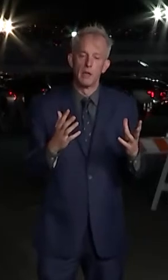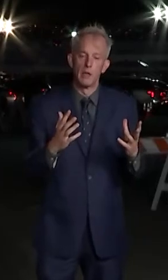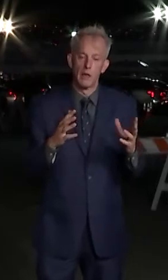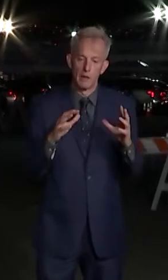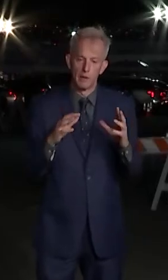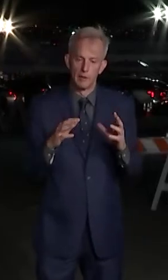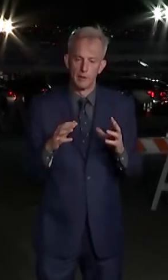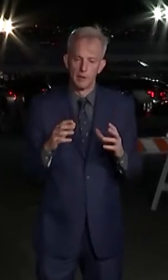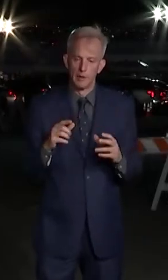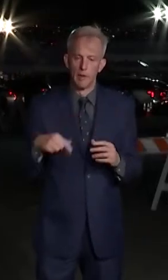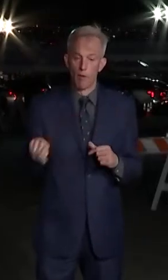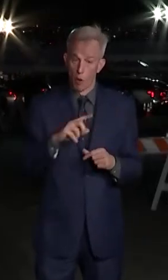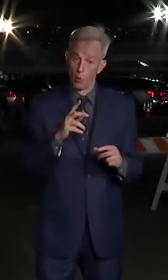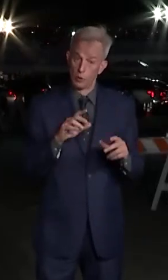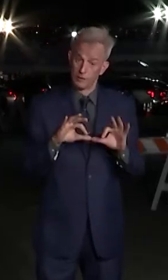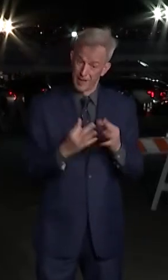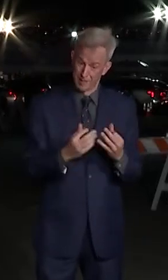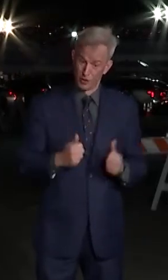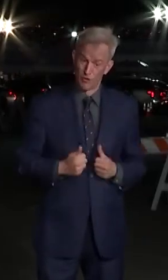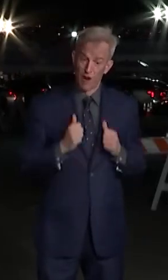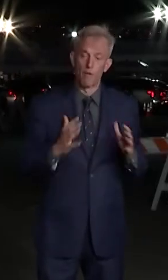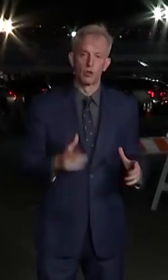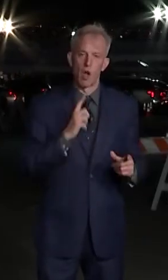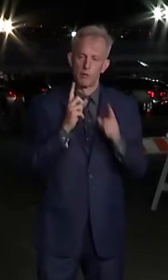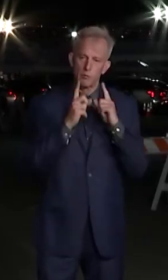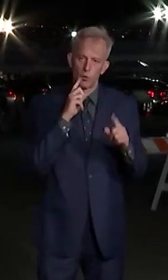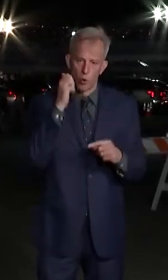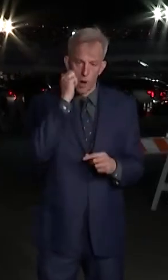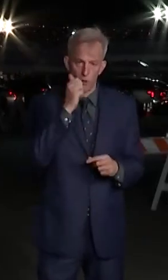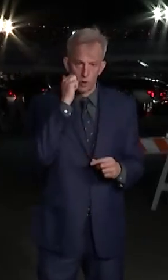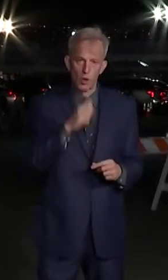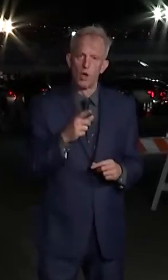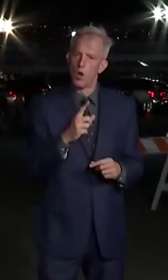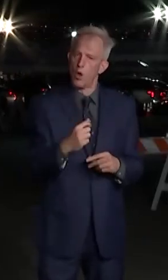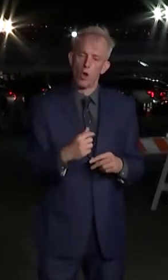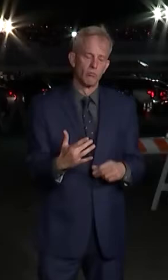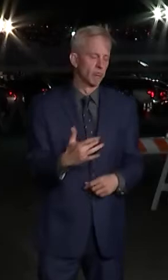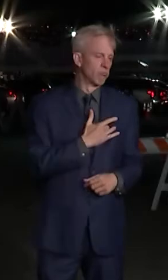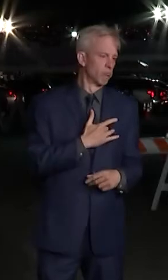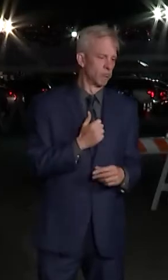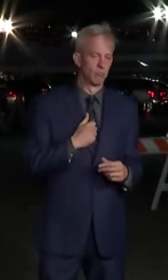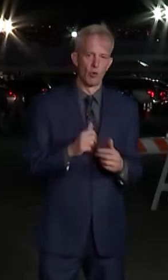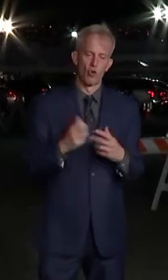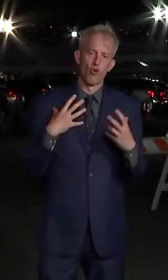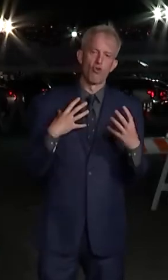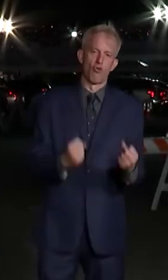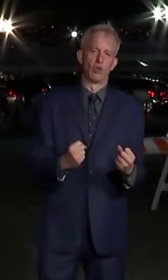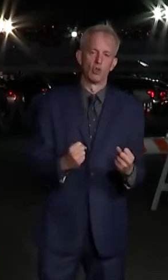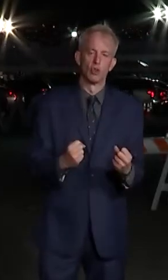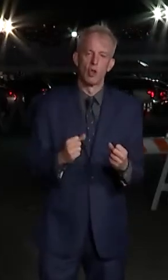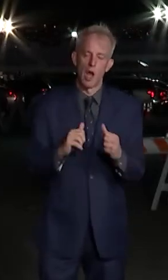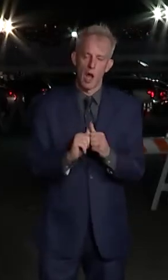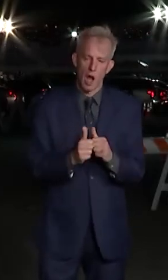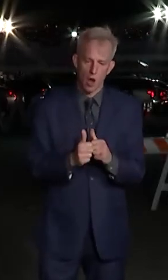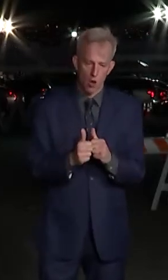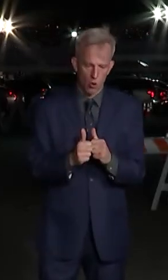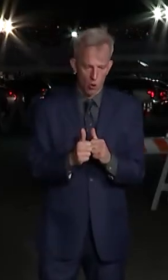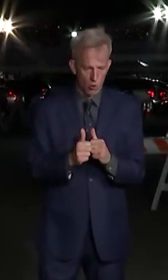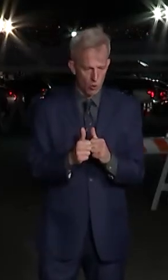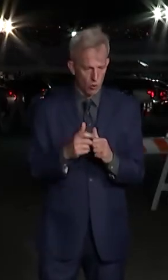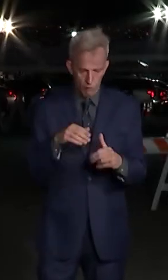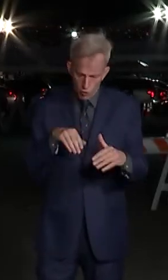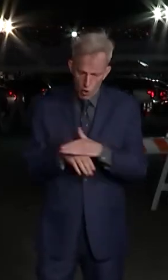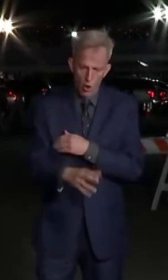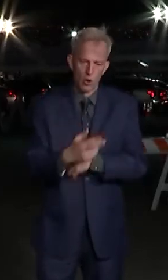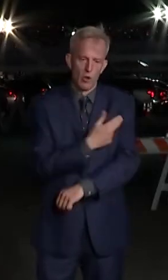spoken to almost every day. You've moved me with your courage, with the way that you've gone into the hospital